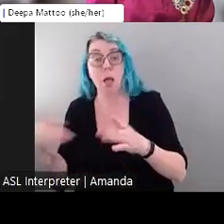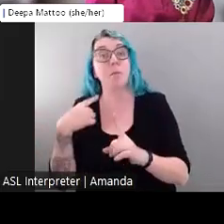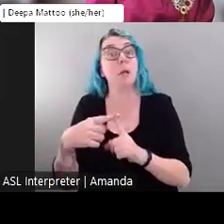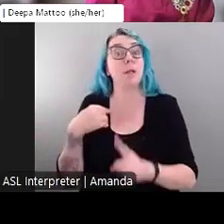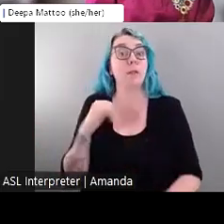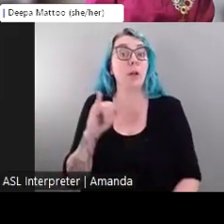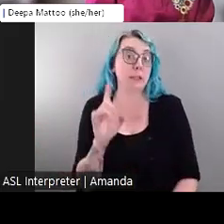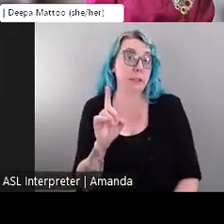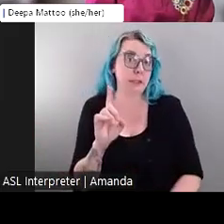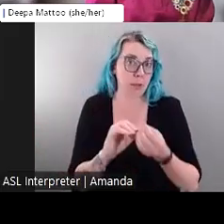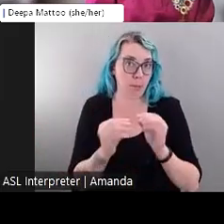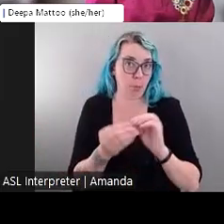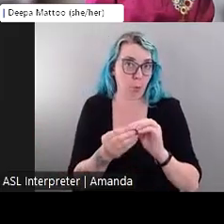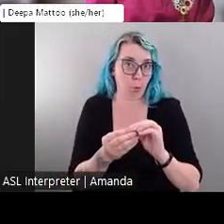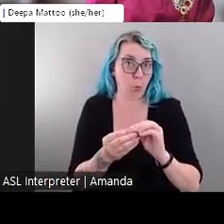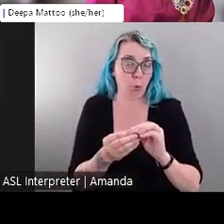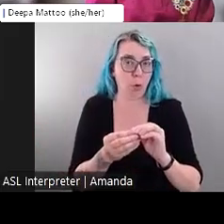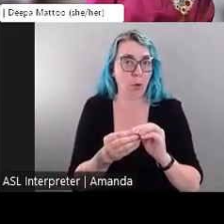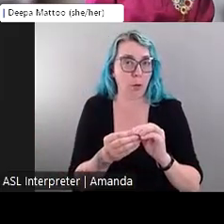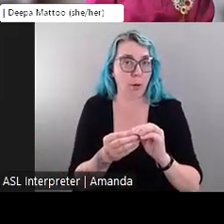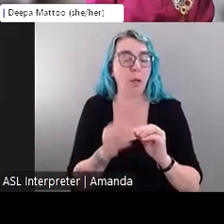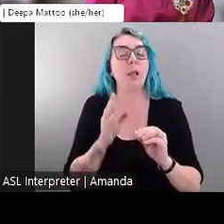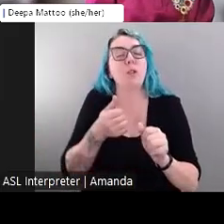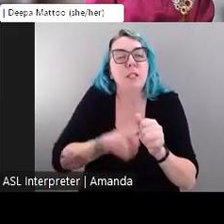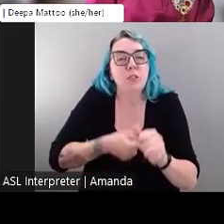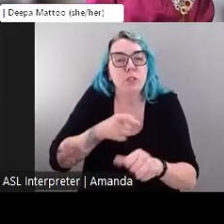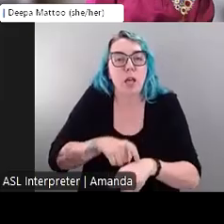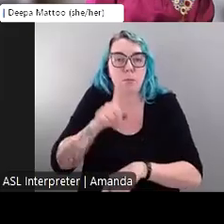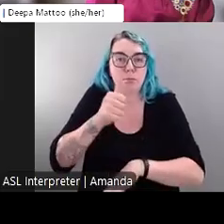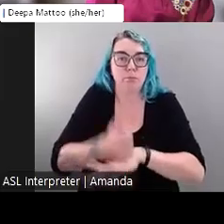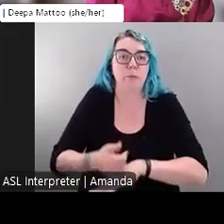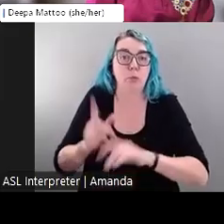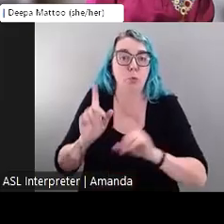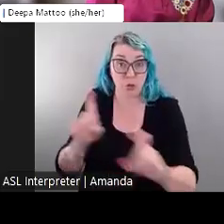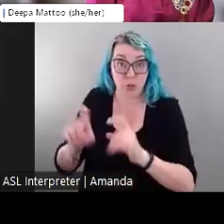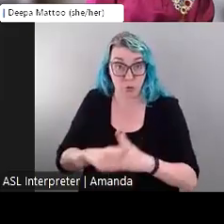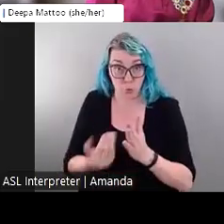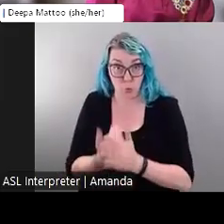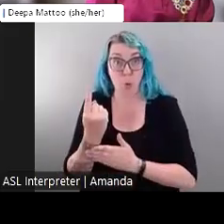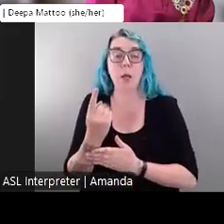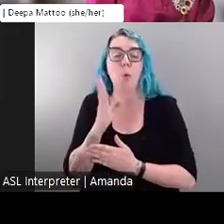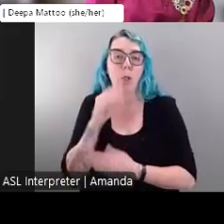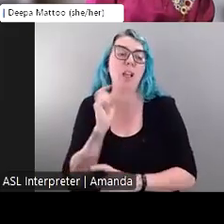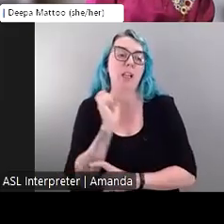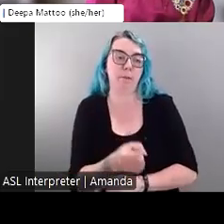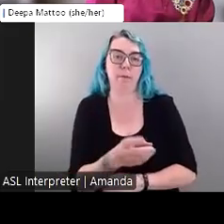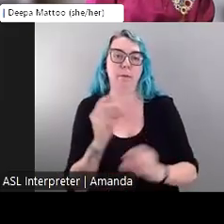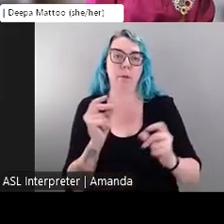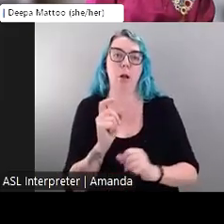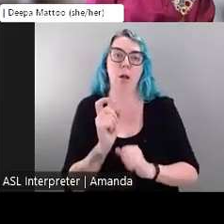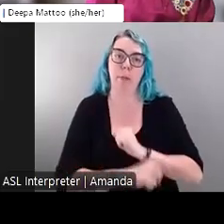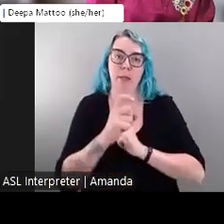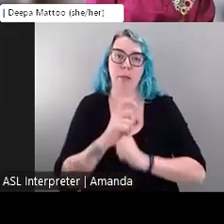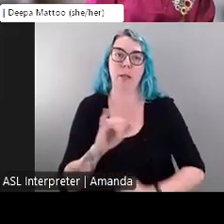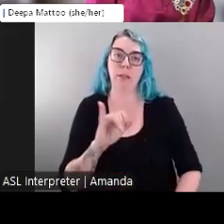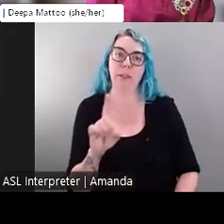a new questionnaire, a unique RISA ID number will be generated for that questionnaire. Make sure to please write down the RISA ID number of